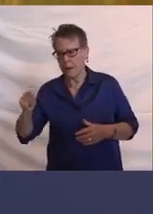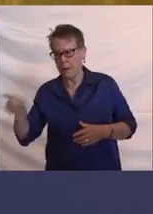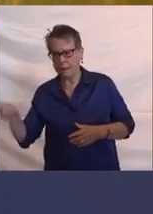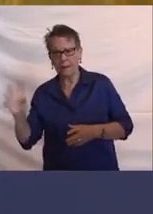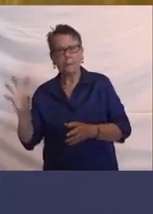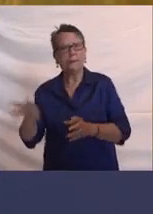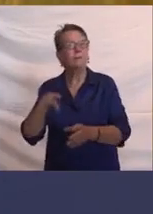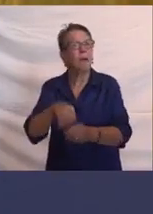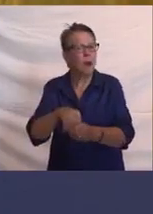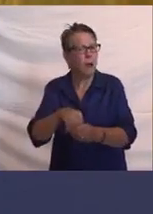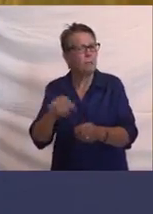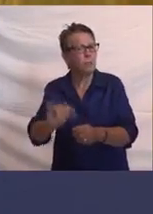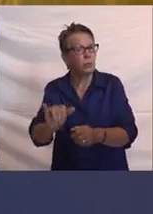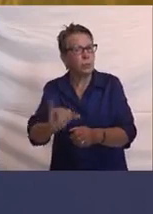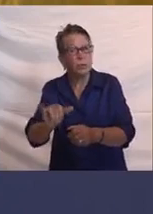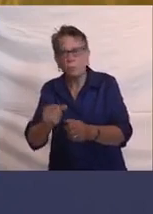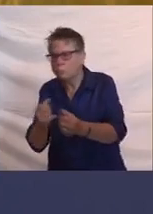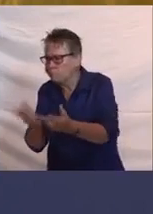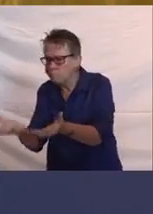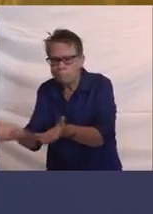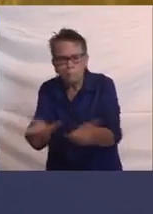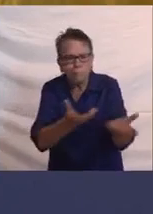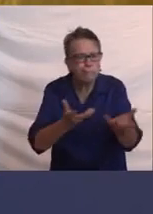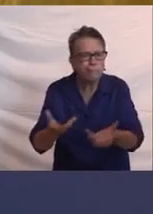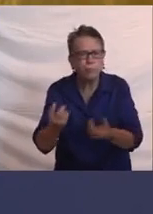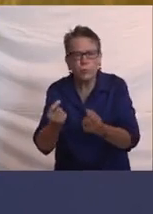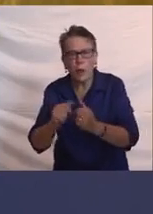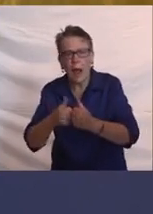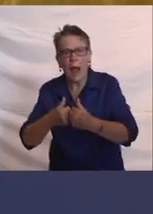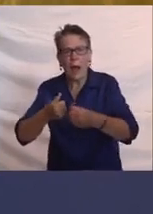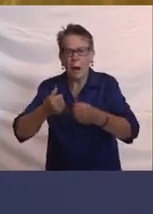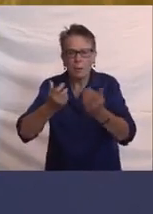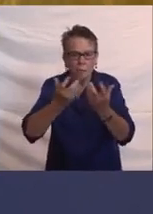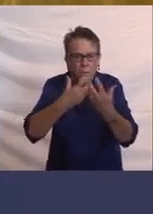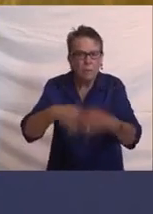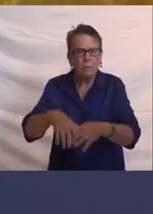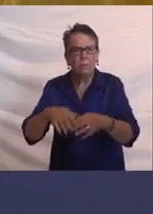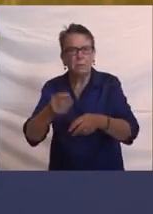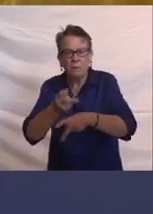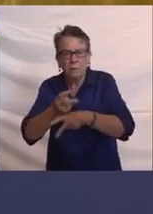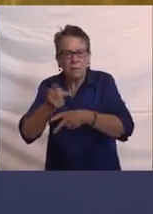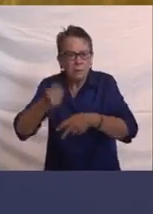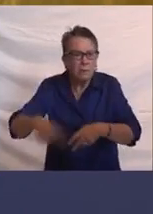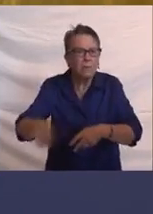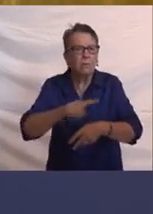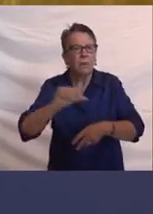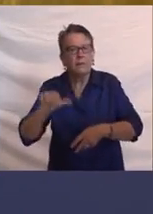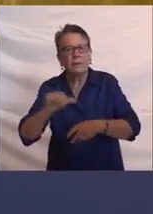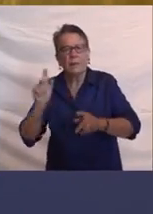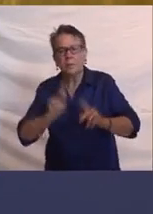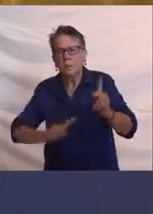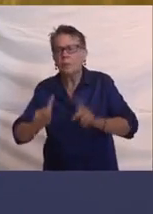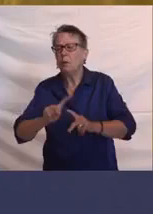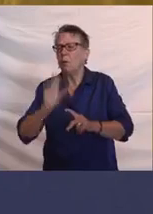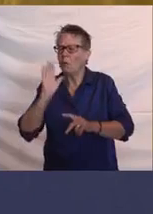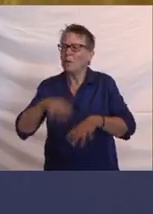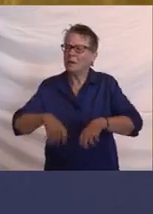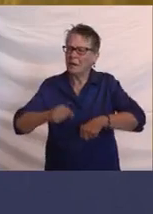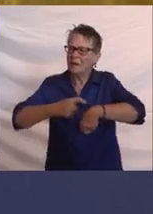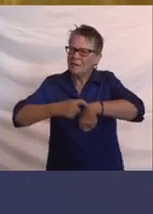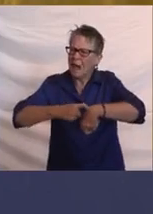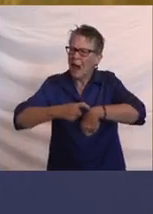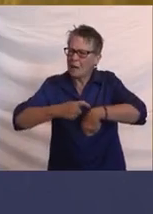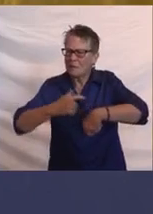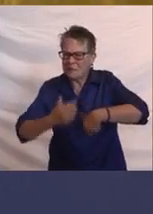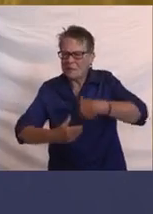see a sort of more regular process as you get fewer new